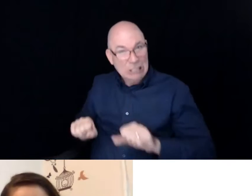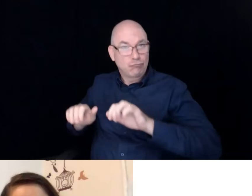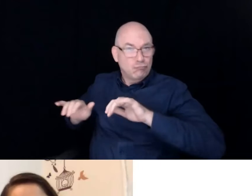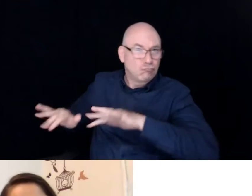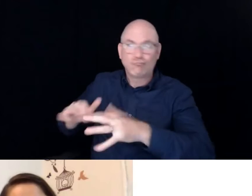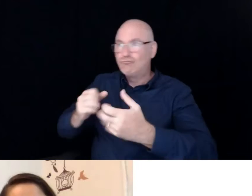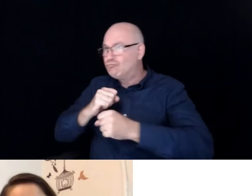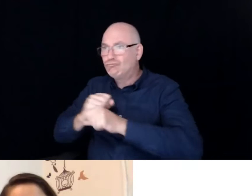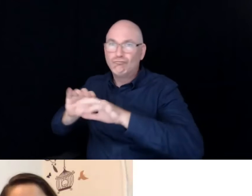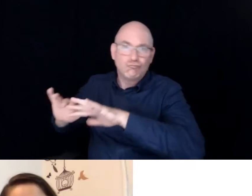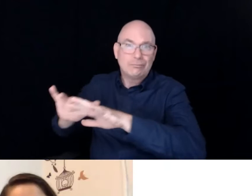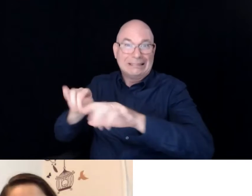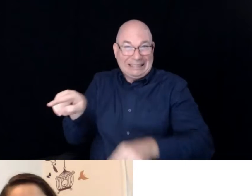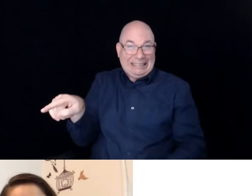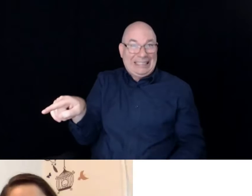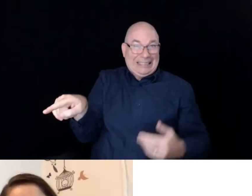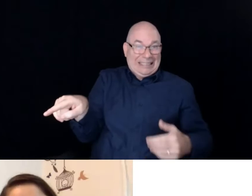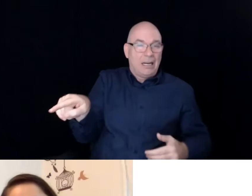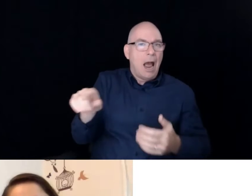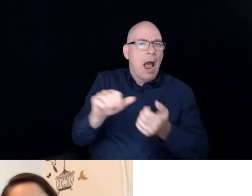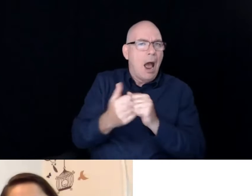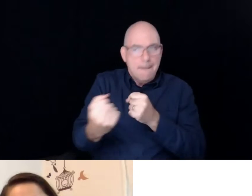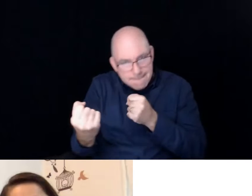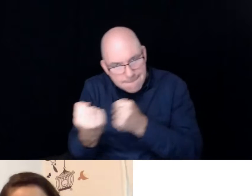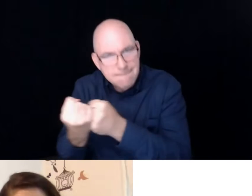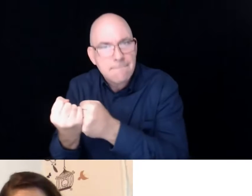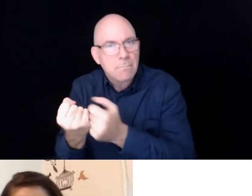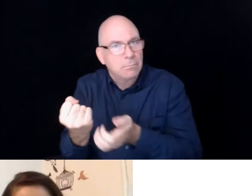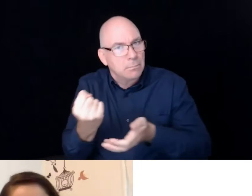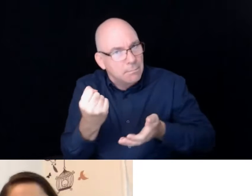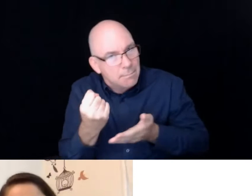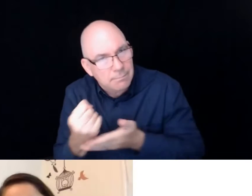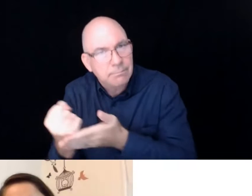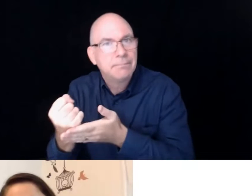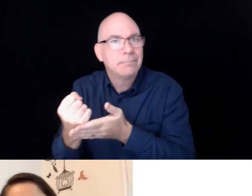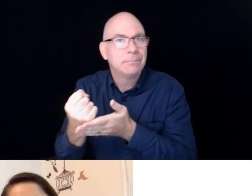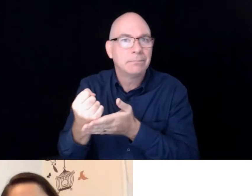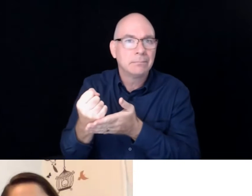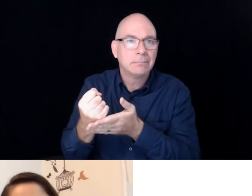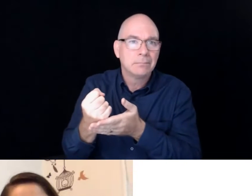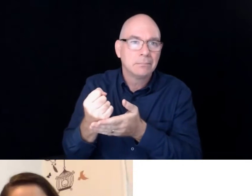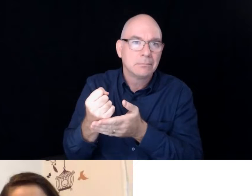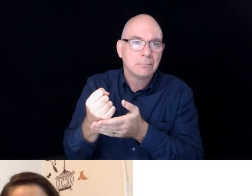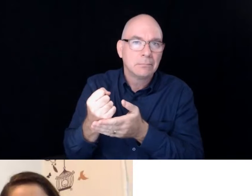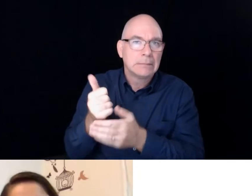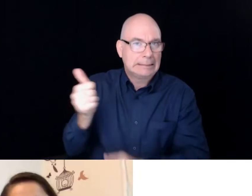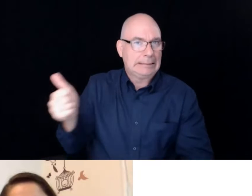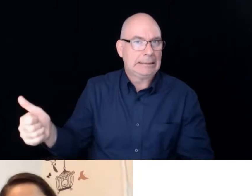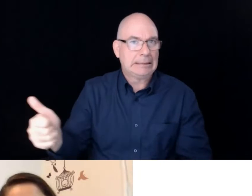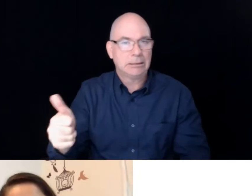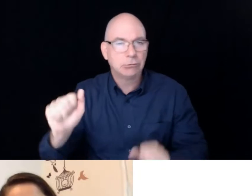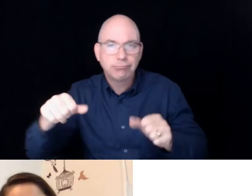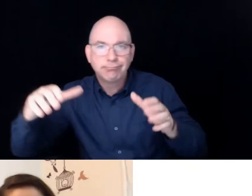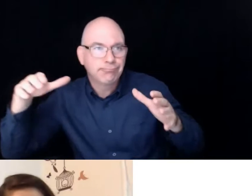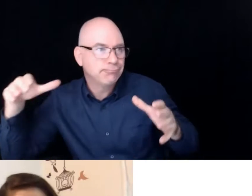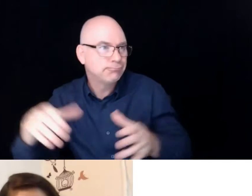do we provide them and kind of help them with different kinds of platforms so that they can come together